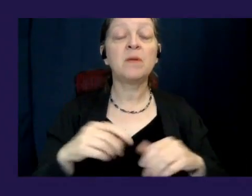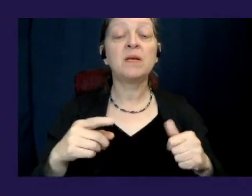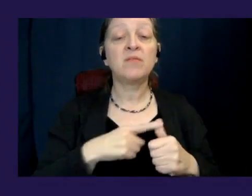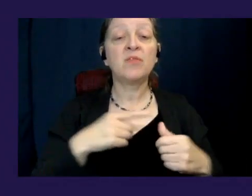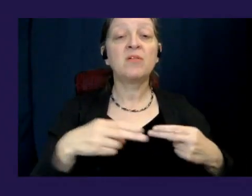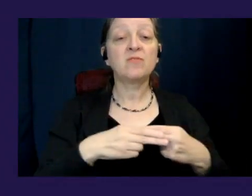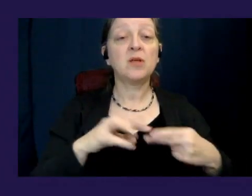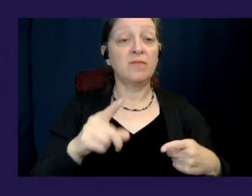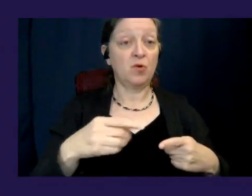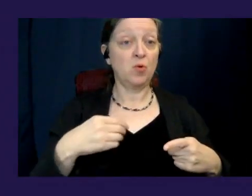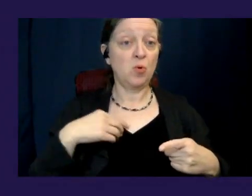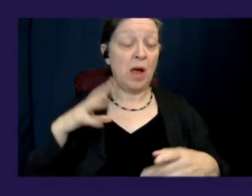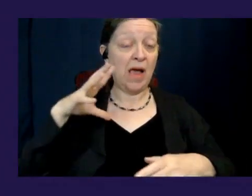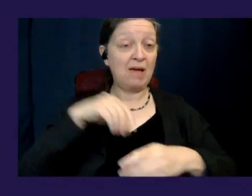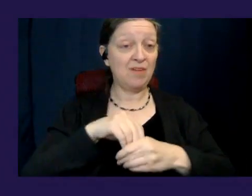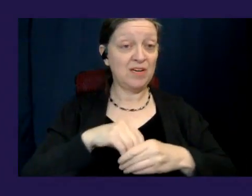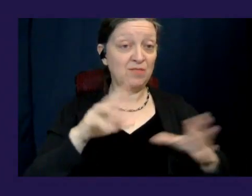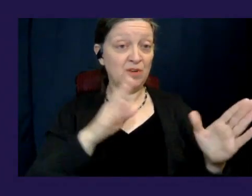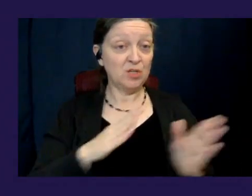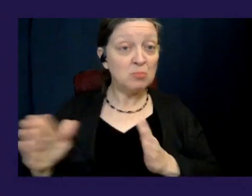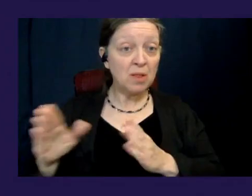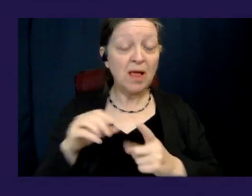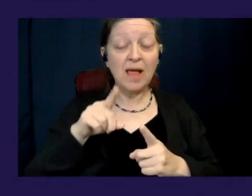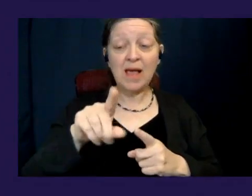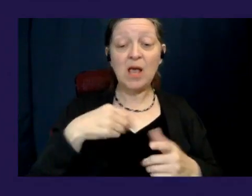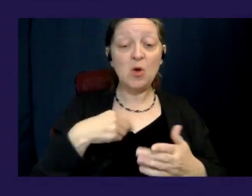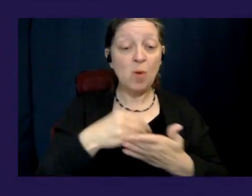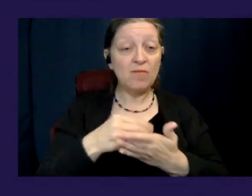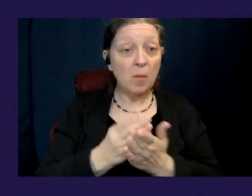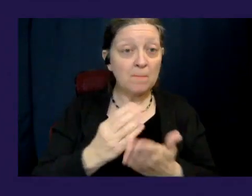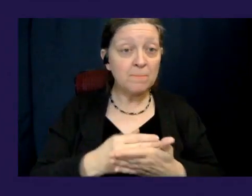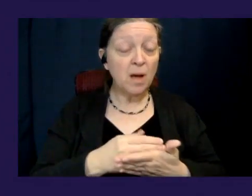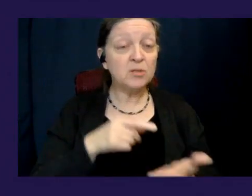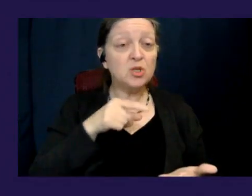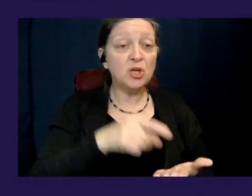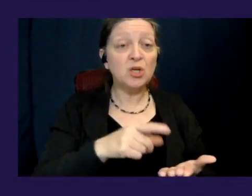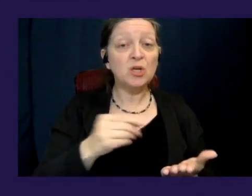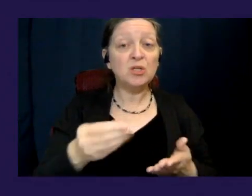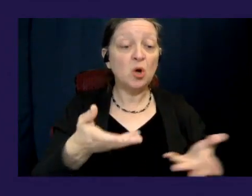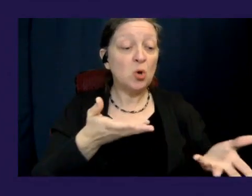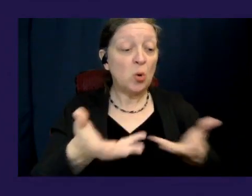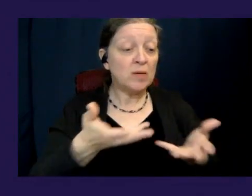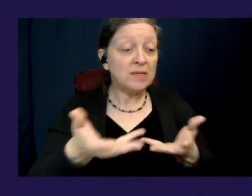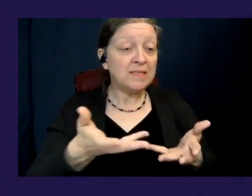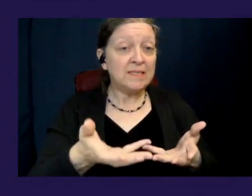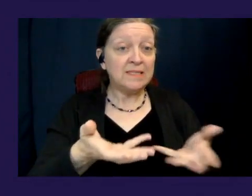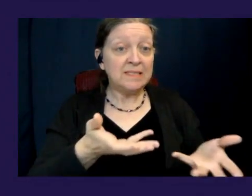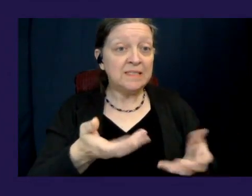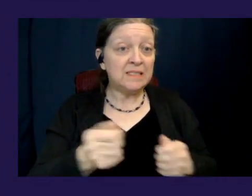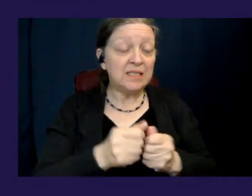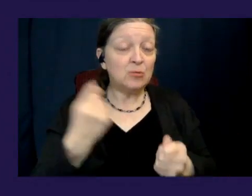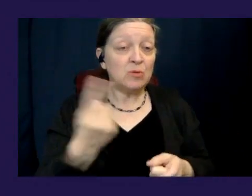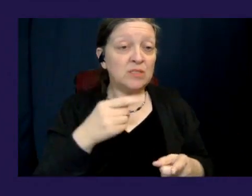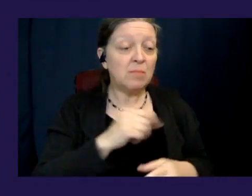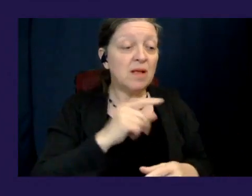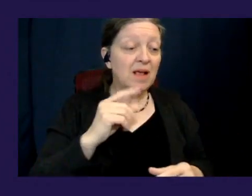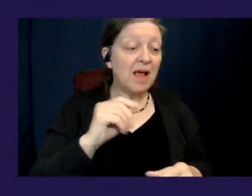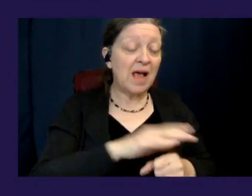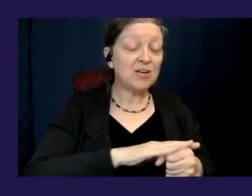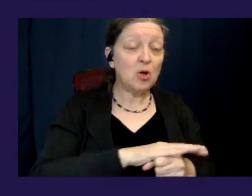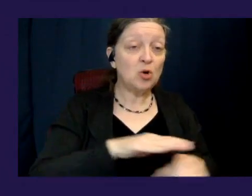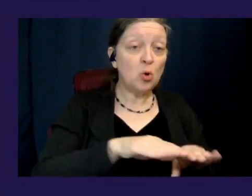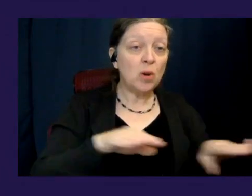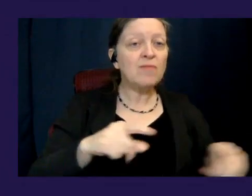dealing with something at the local level, you're fighting against something you're fighting against the whole of Australia. If you've